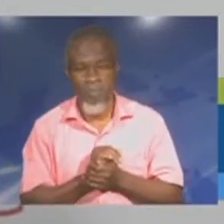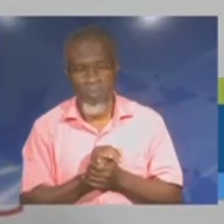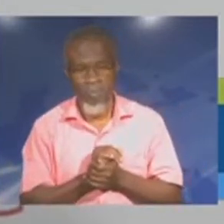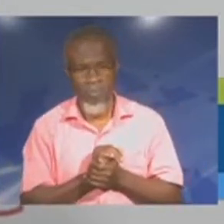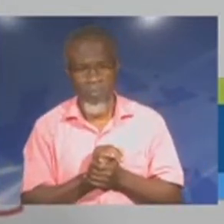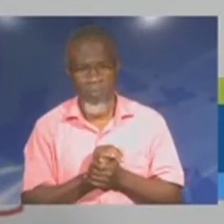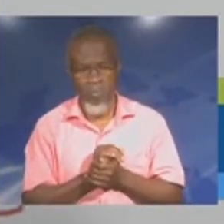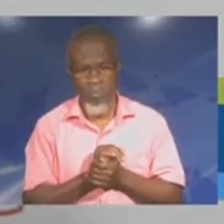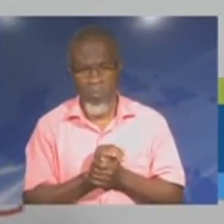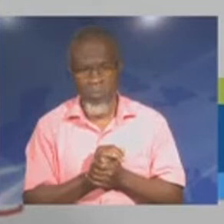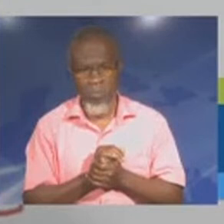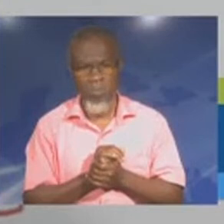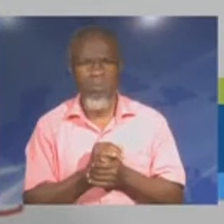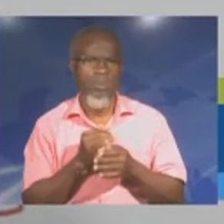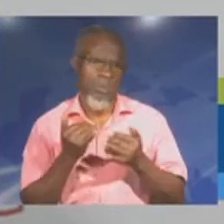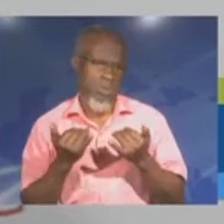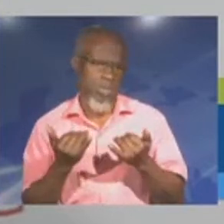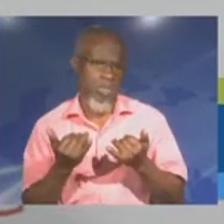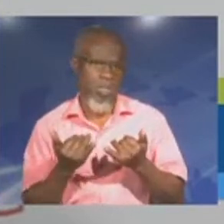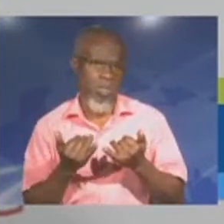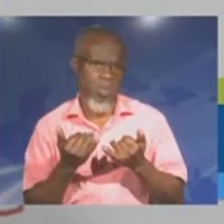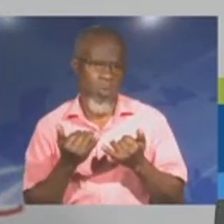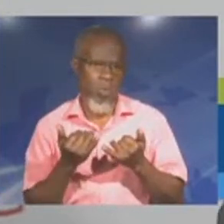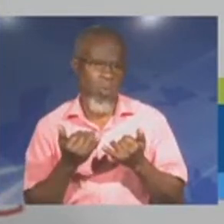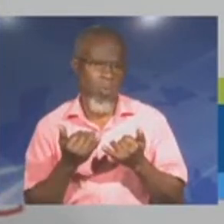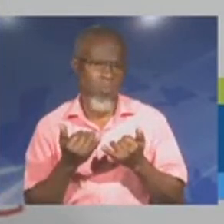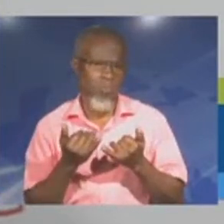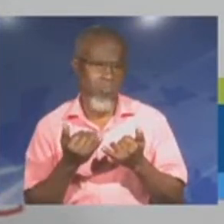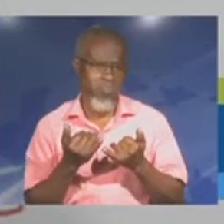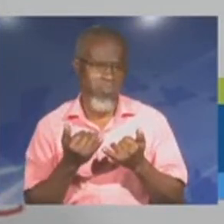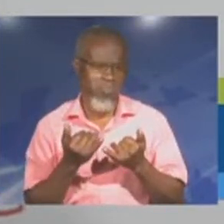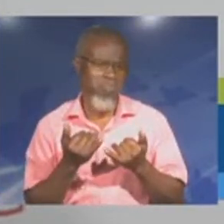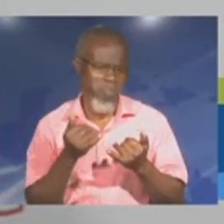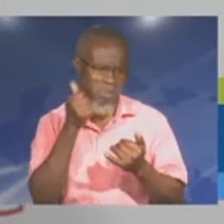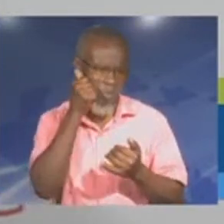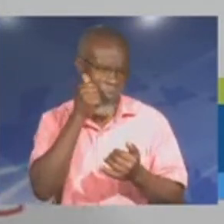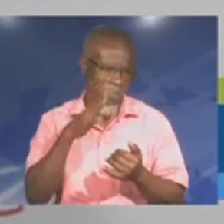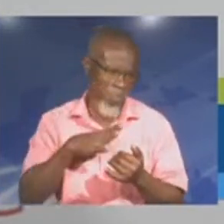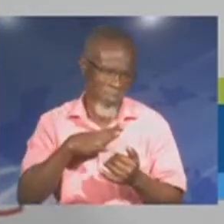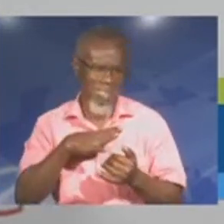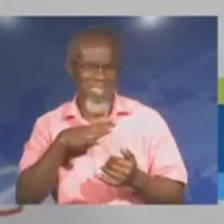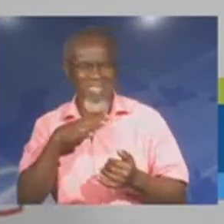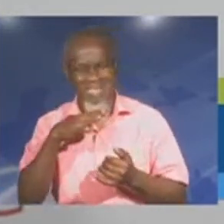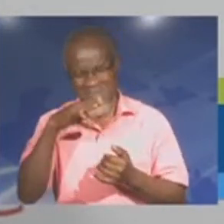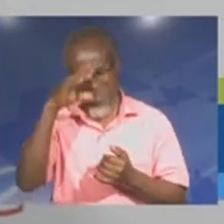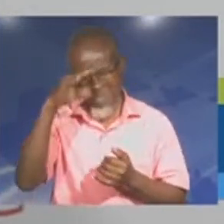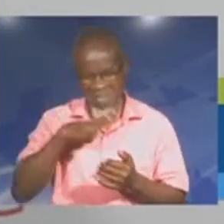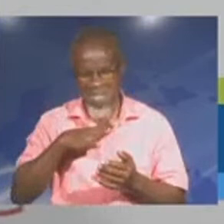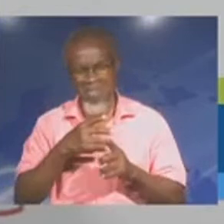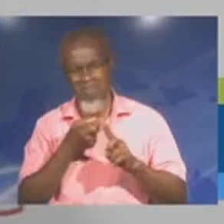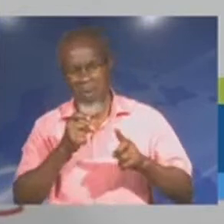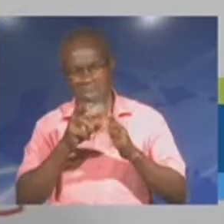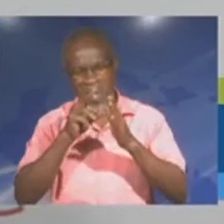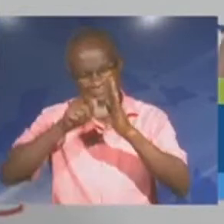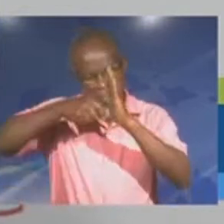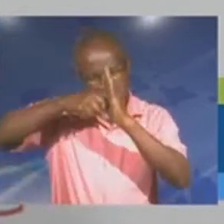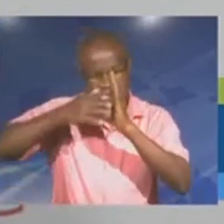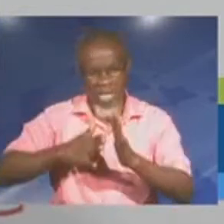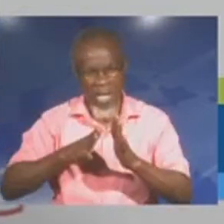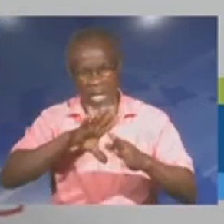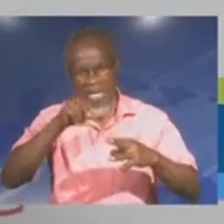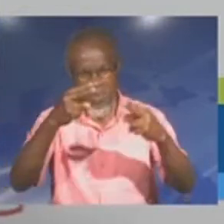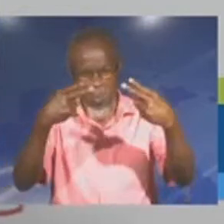Let me bring you up to date. Oh, good morning, ladies and gentlemen of the media, sorry, and members of the public, wherever you